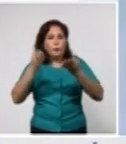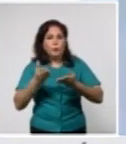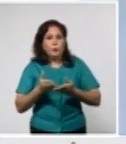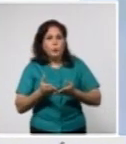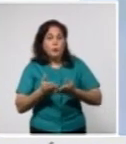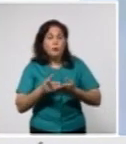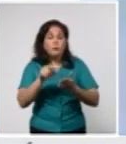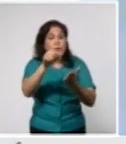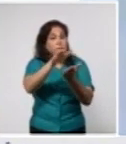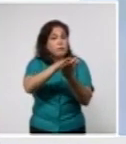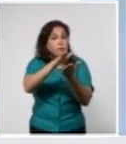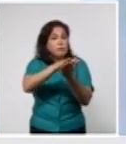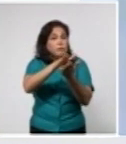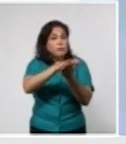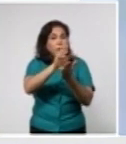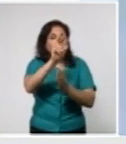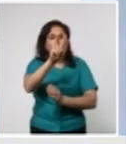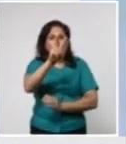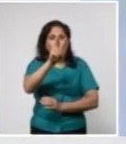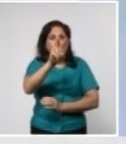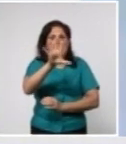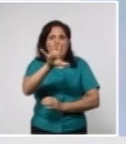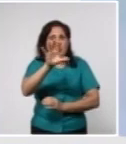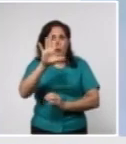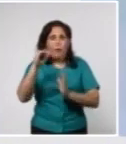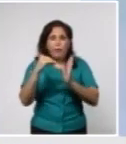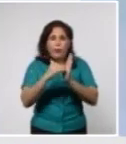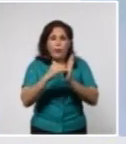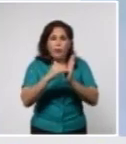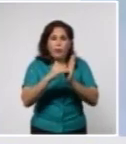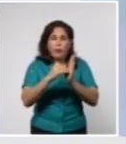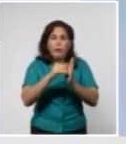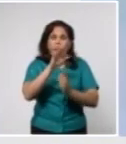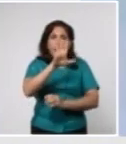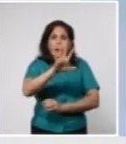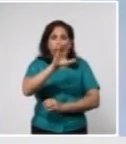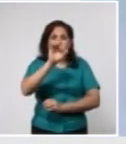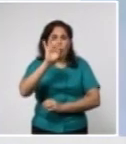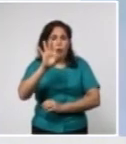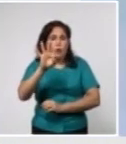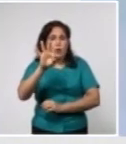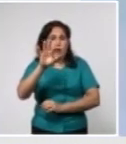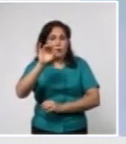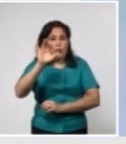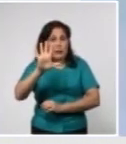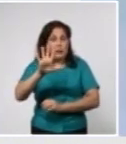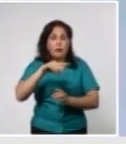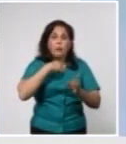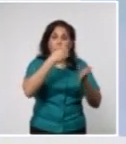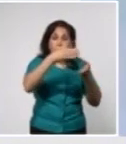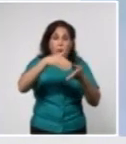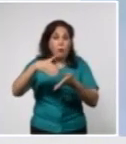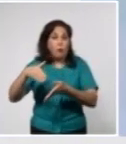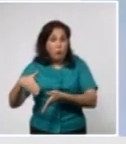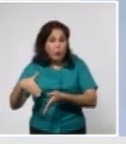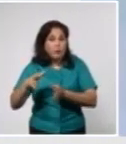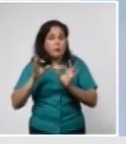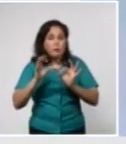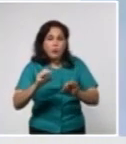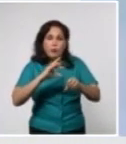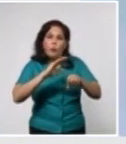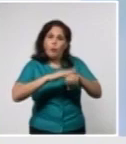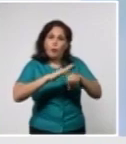48.84% of all the total cases reported in the world. And it already